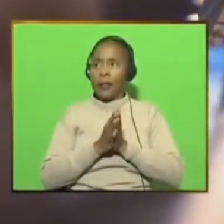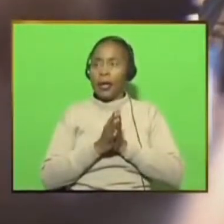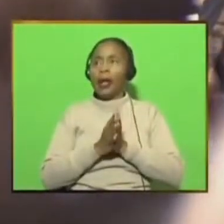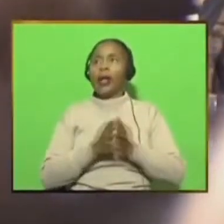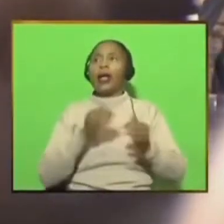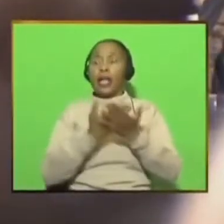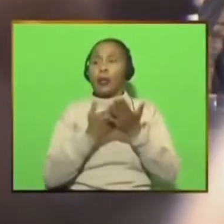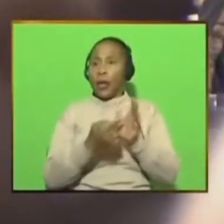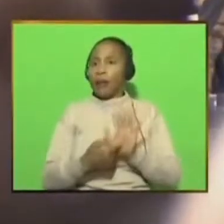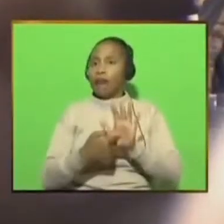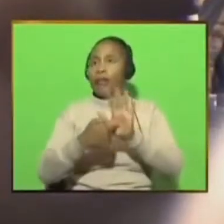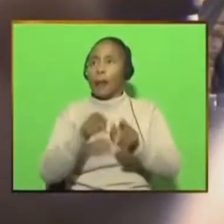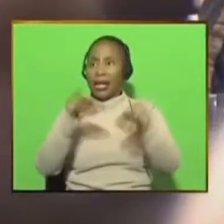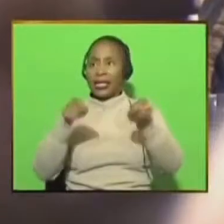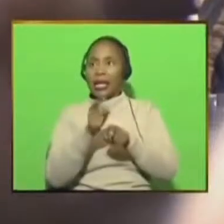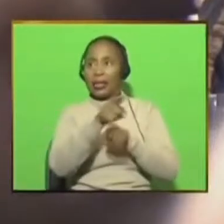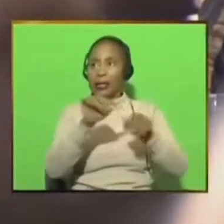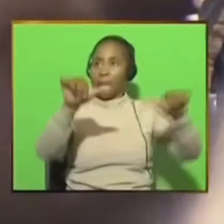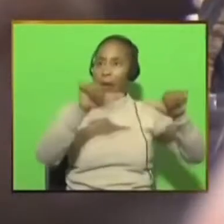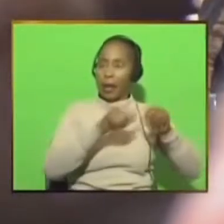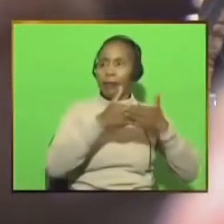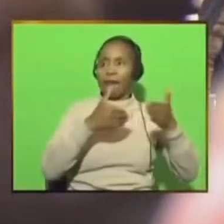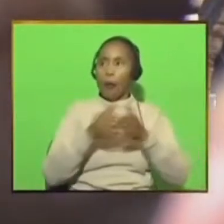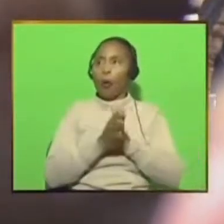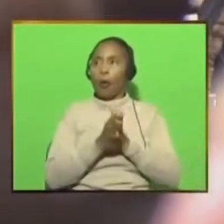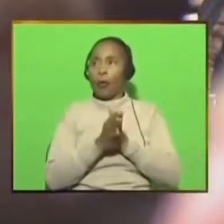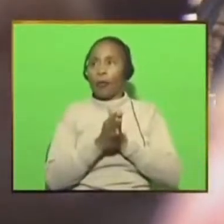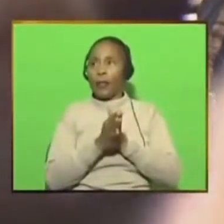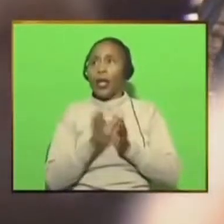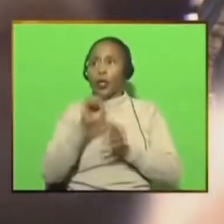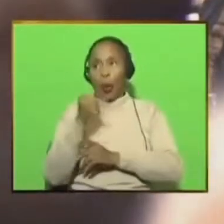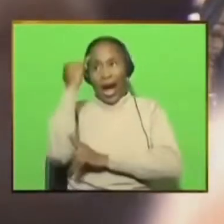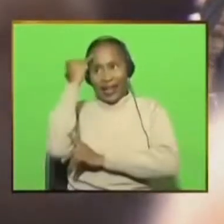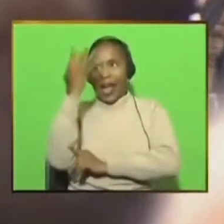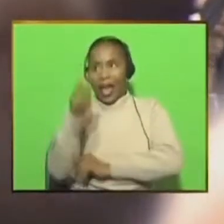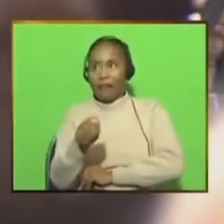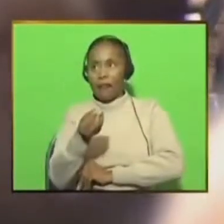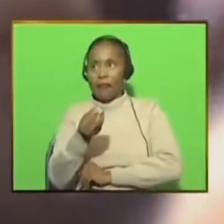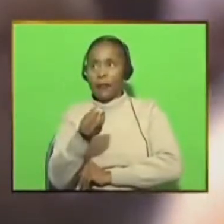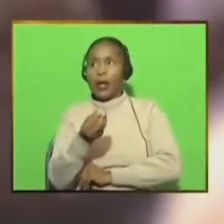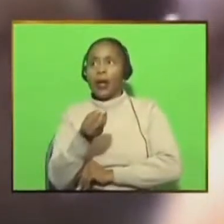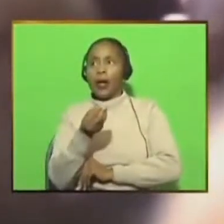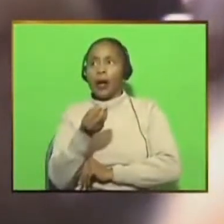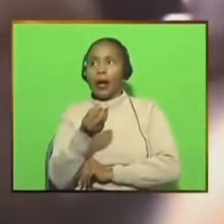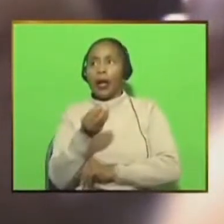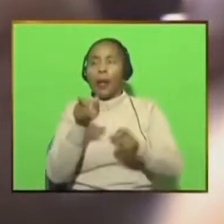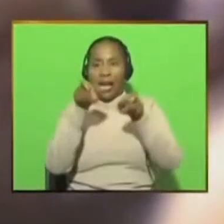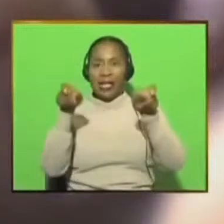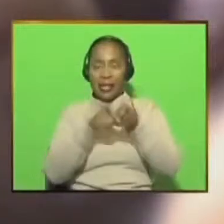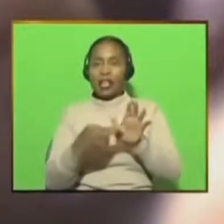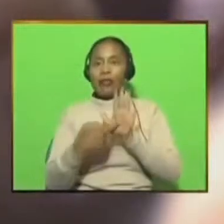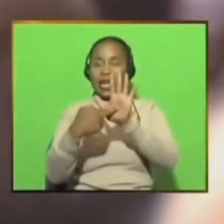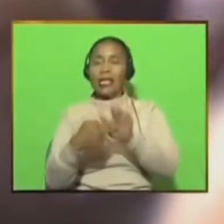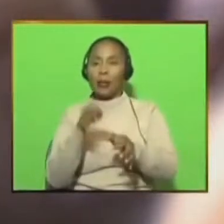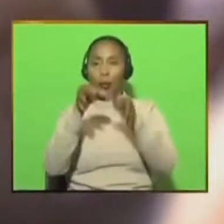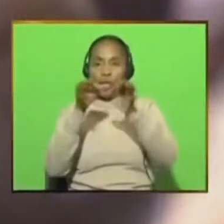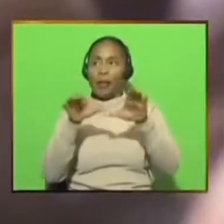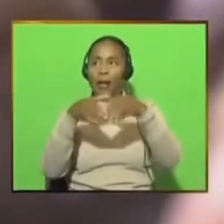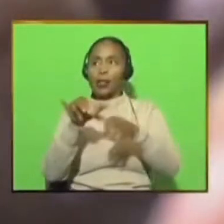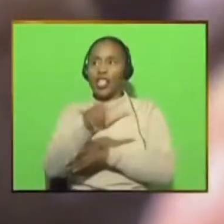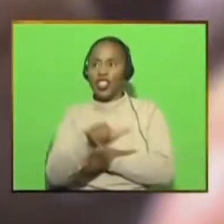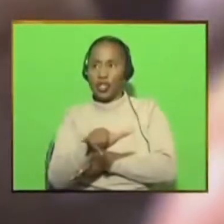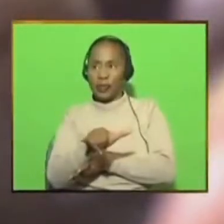Don't go in there with cell phones. Don't go in there with cell phones. Okay. Chief Justice,